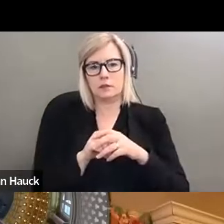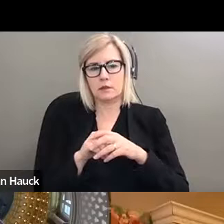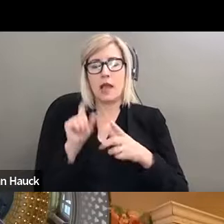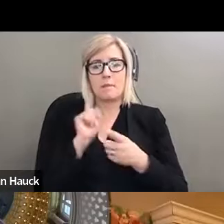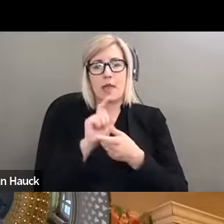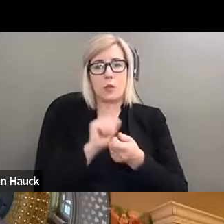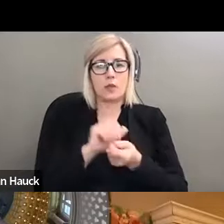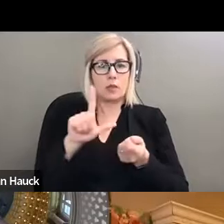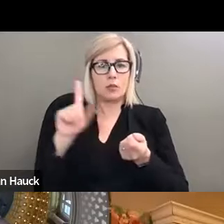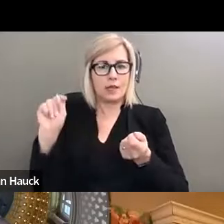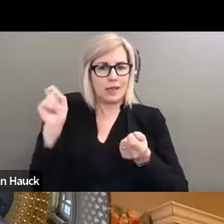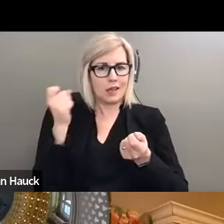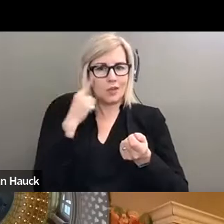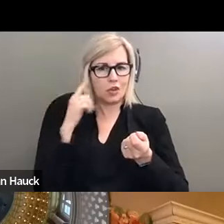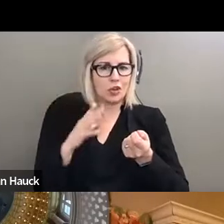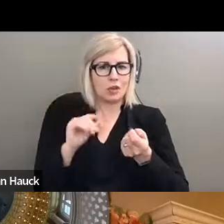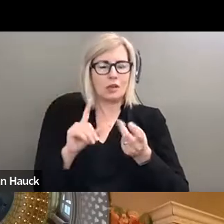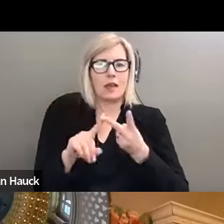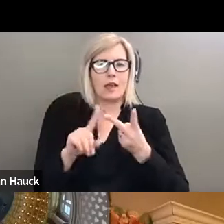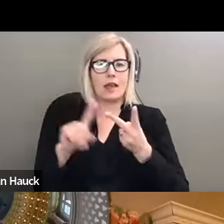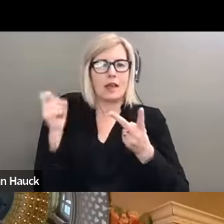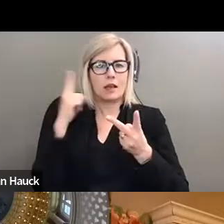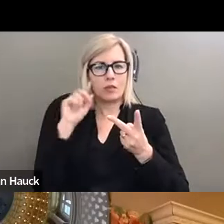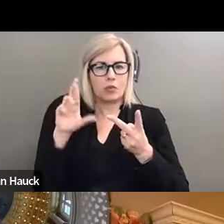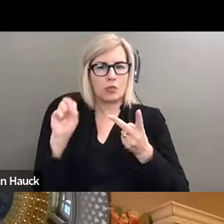Lieutenant Governor and Governor Kim Reynolds.